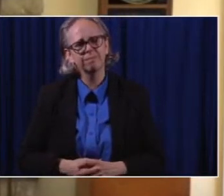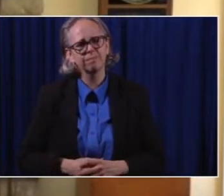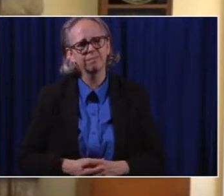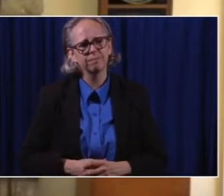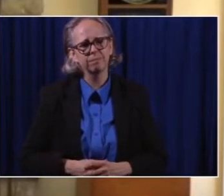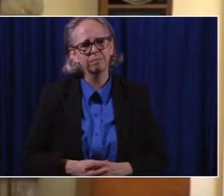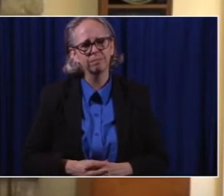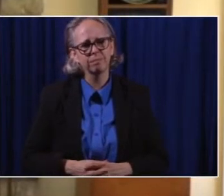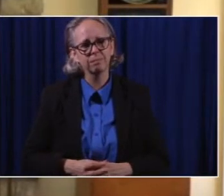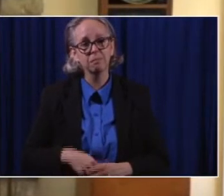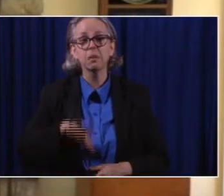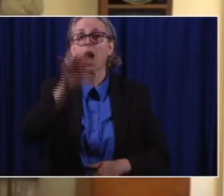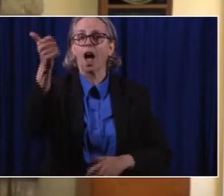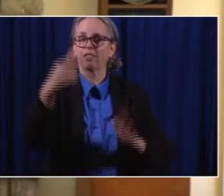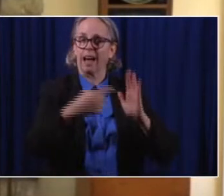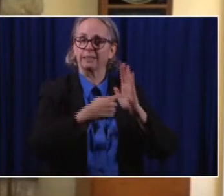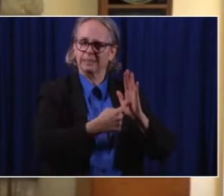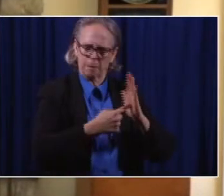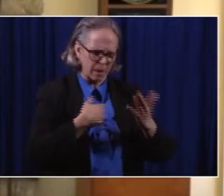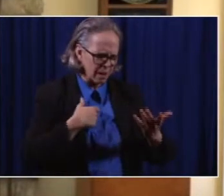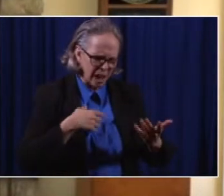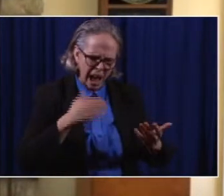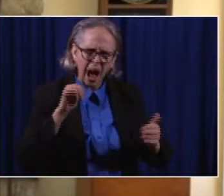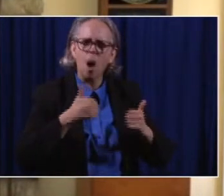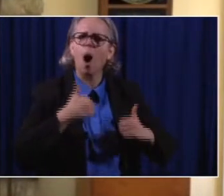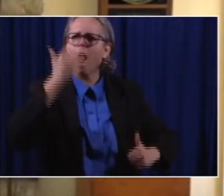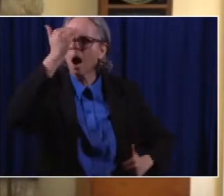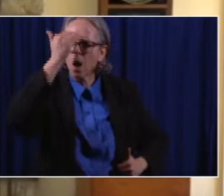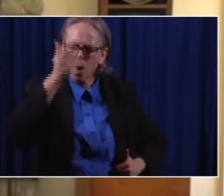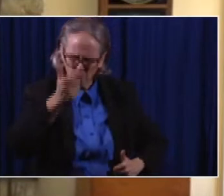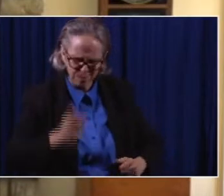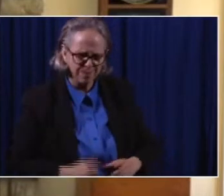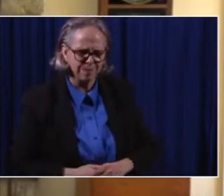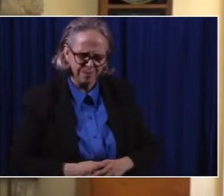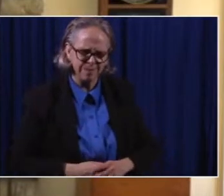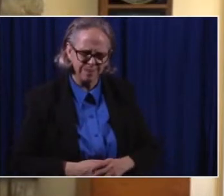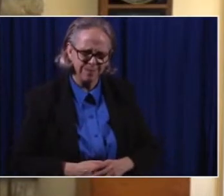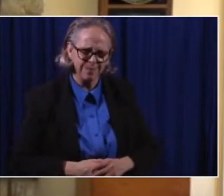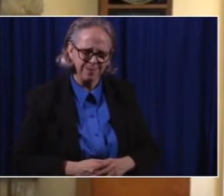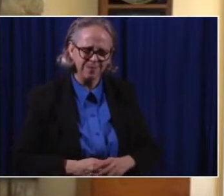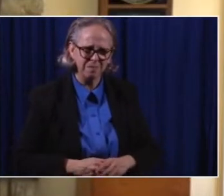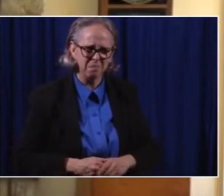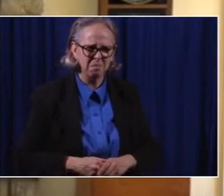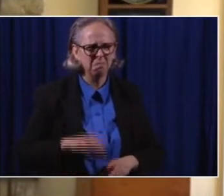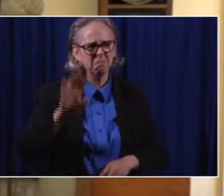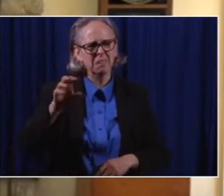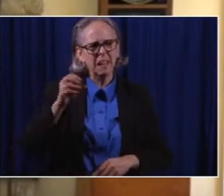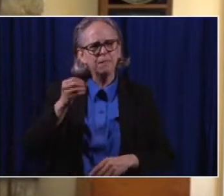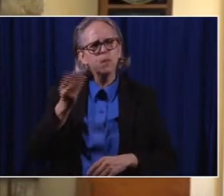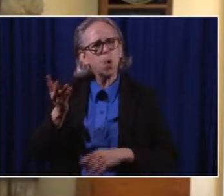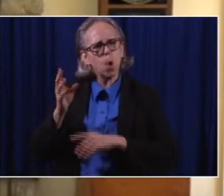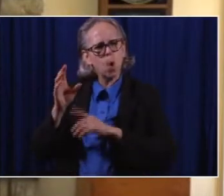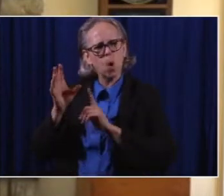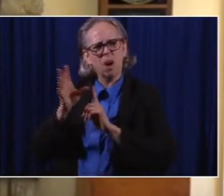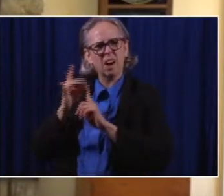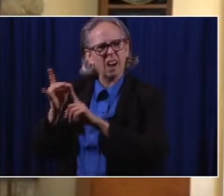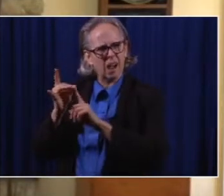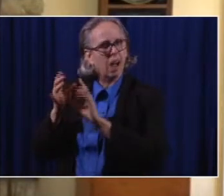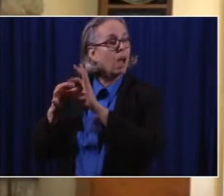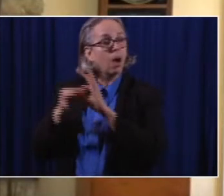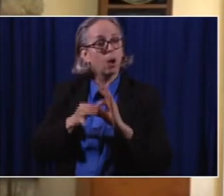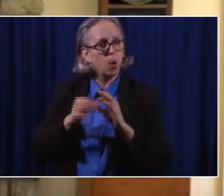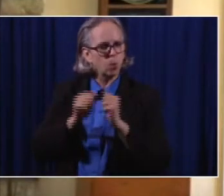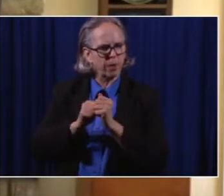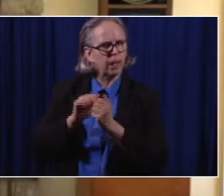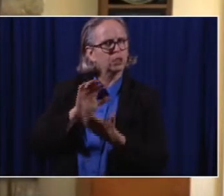example, while there are cases associated with schools, when I talk to superintendents and when